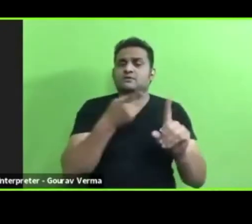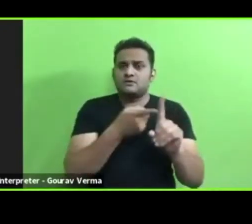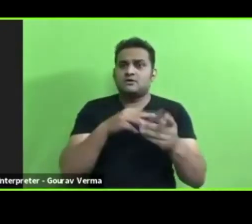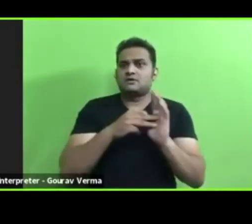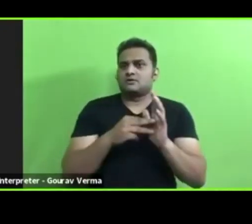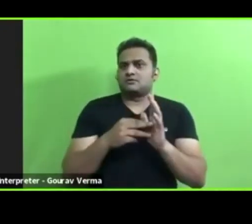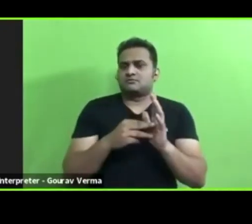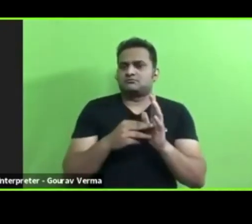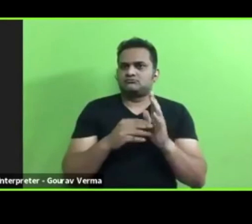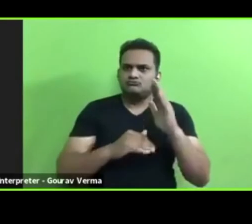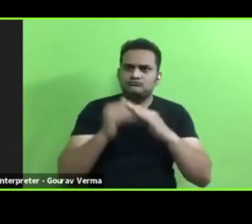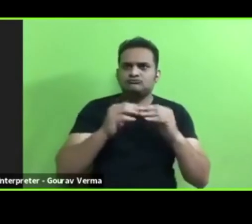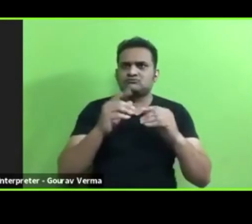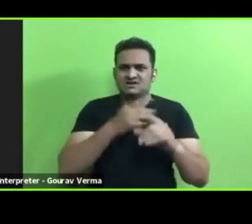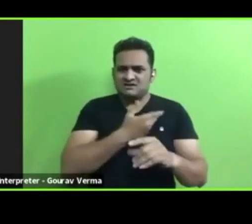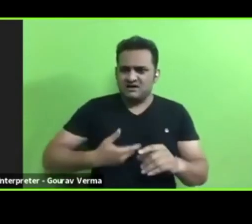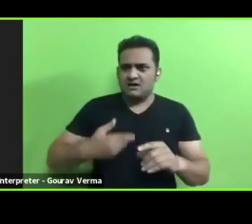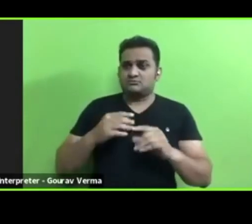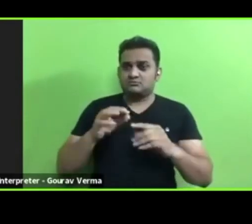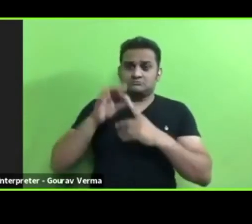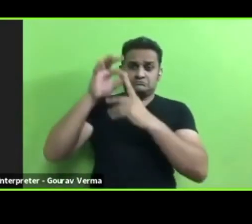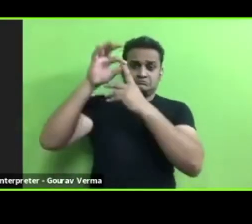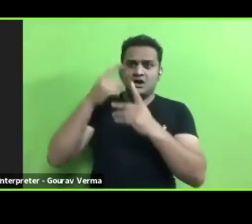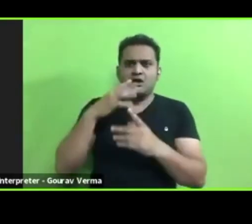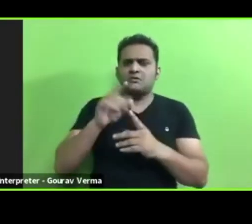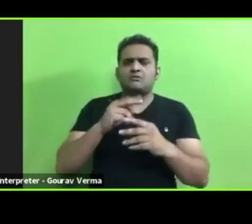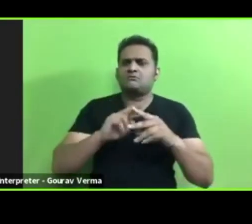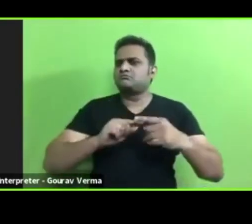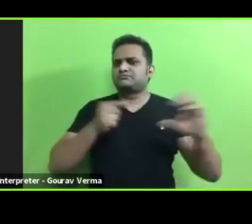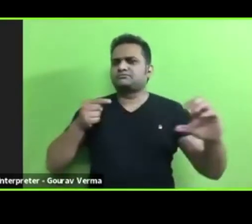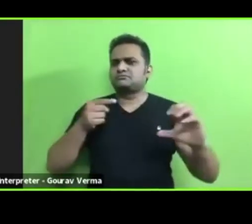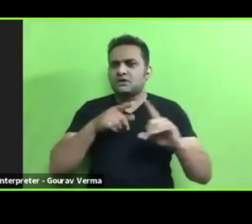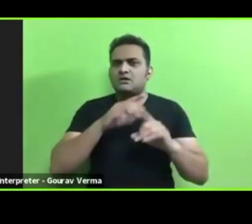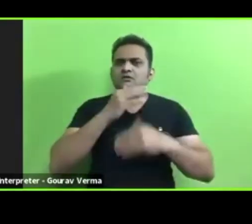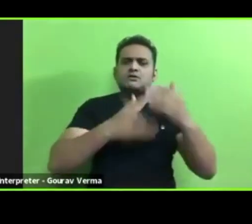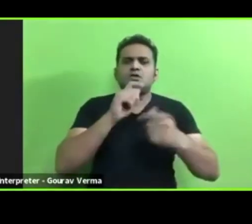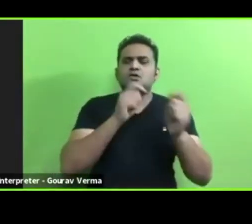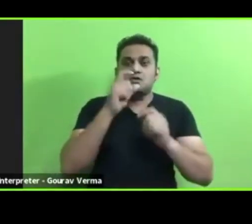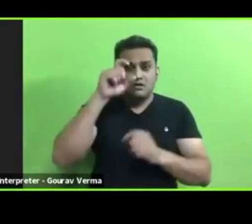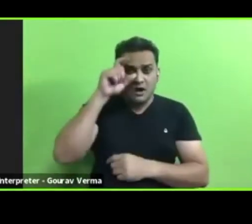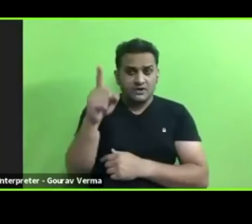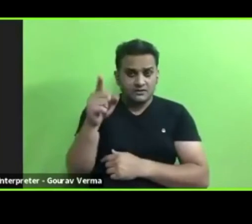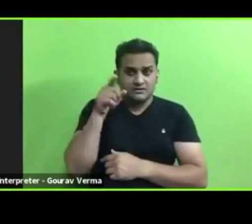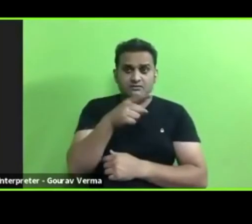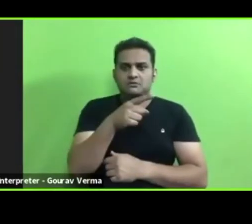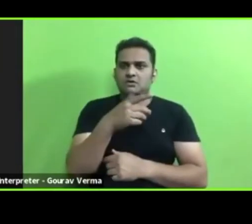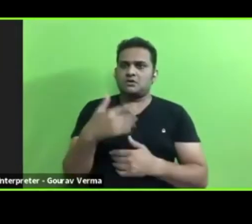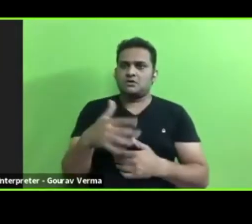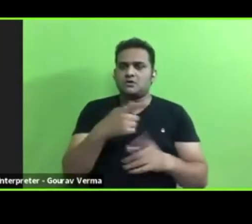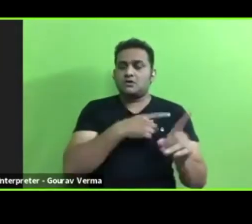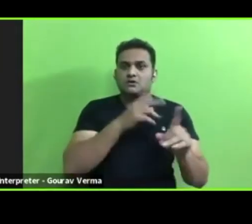towering anti-caste scholar, intellectual of his time, Dr. Ambedkar. He wants to become the devotee of